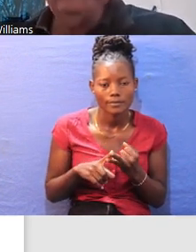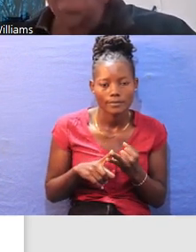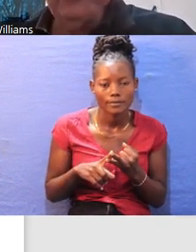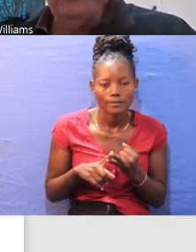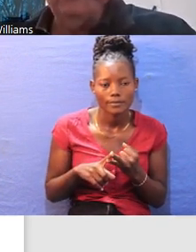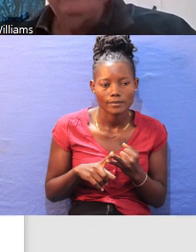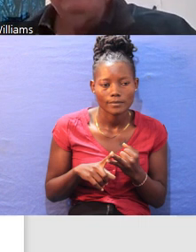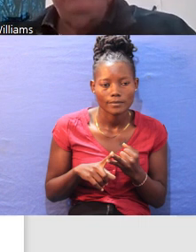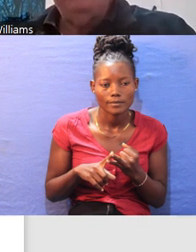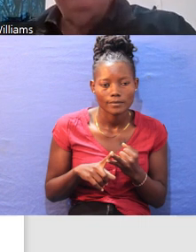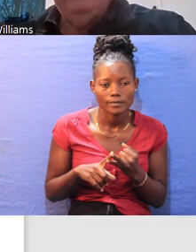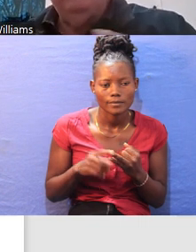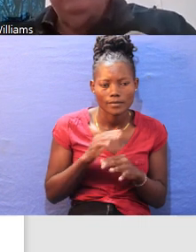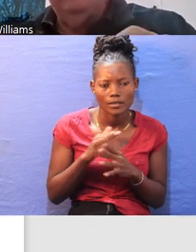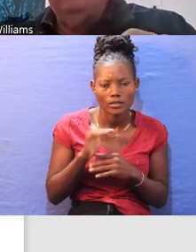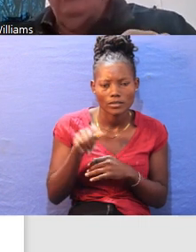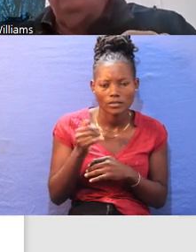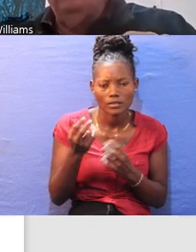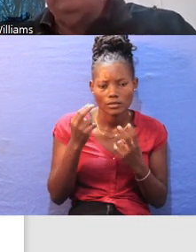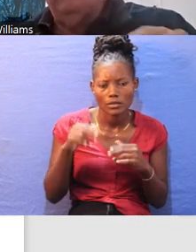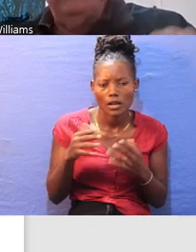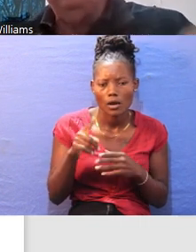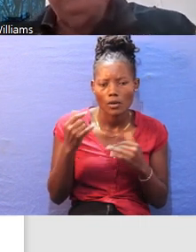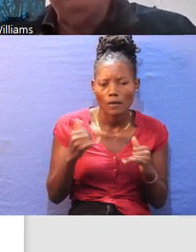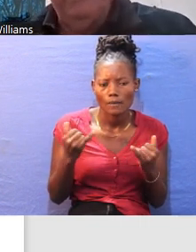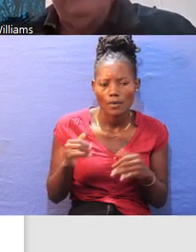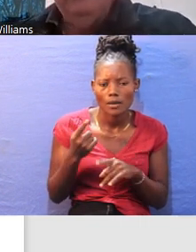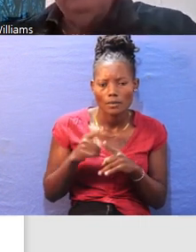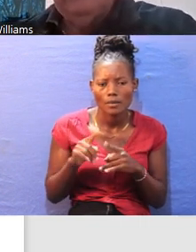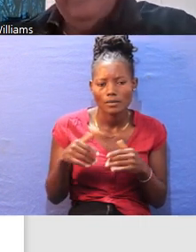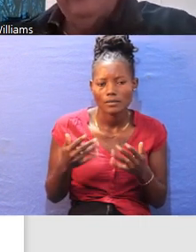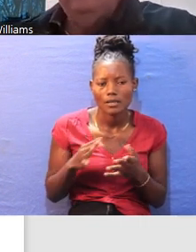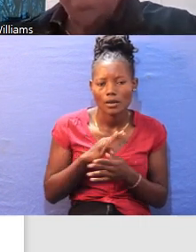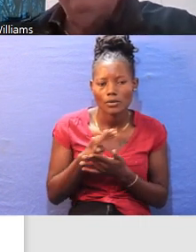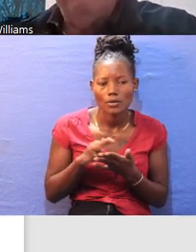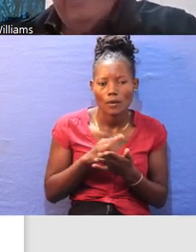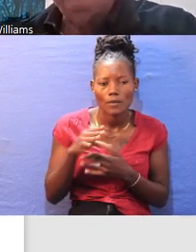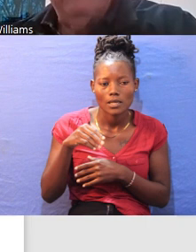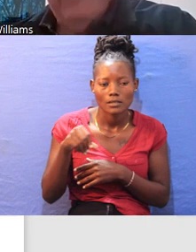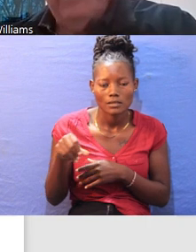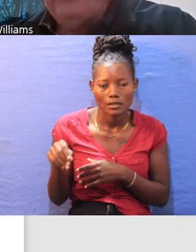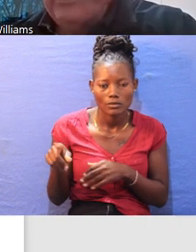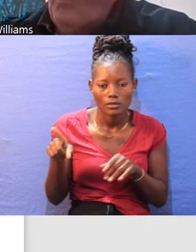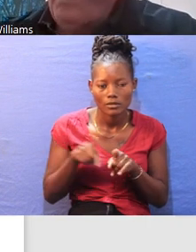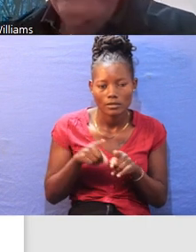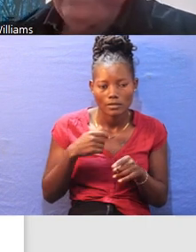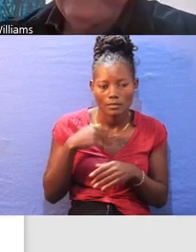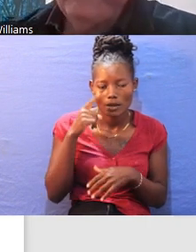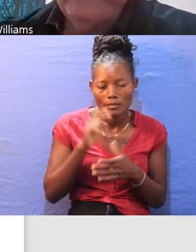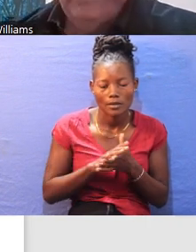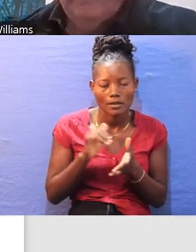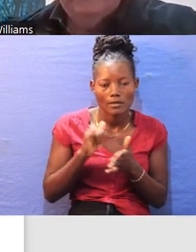Well, true, but don't look at how you just play. Look at how you best develop that